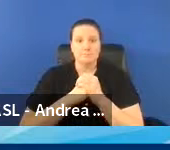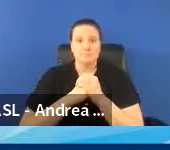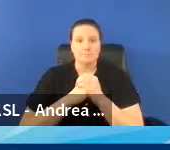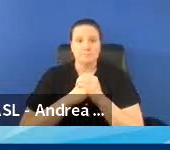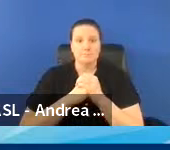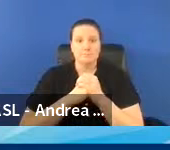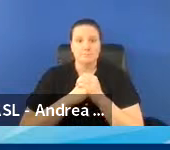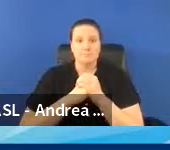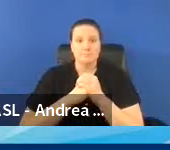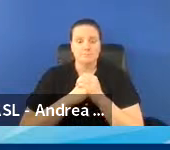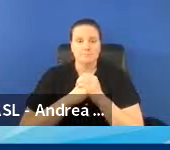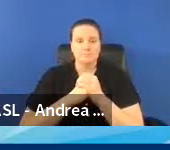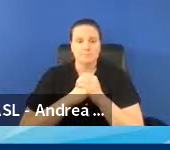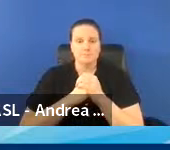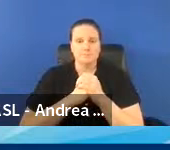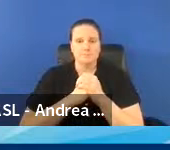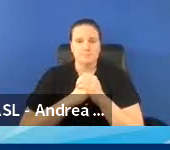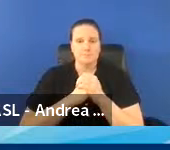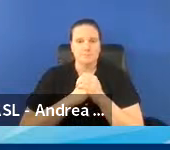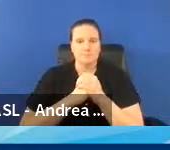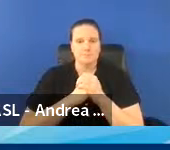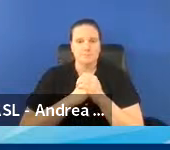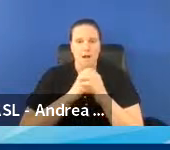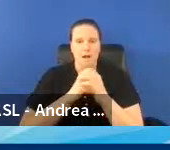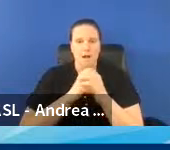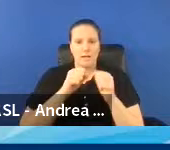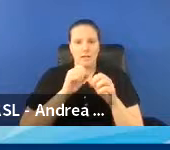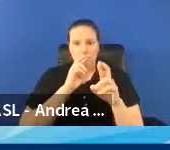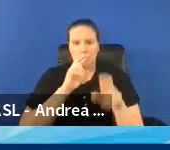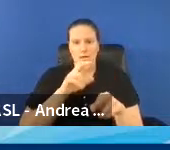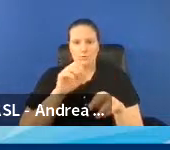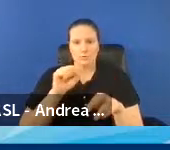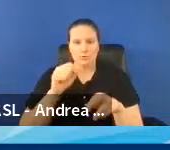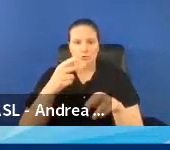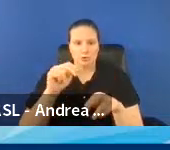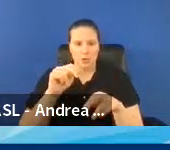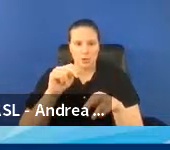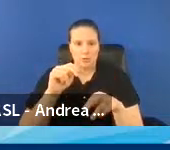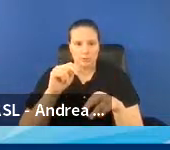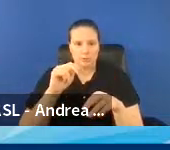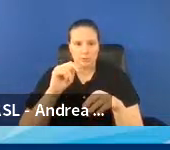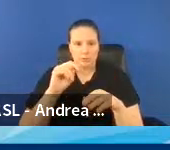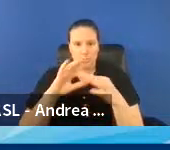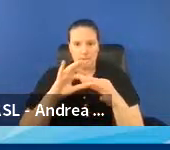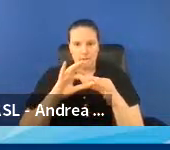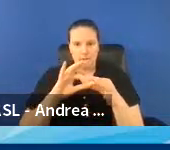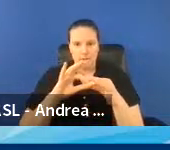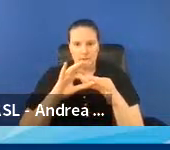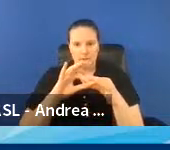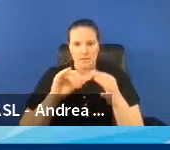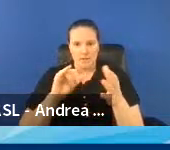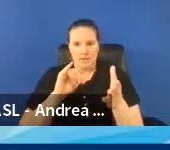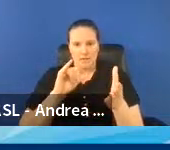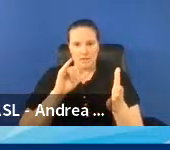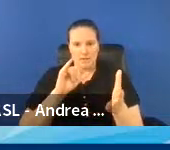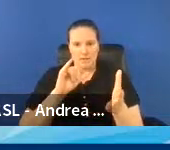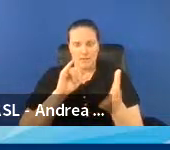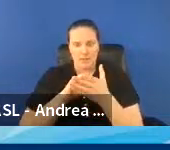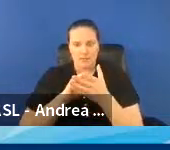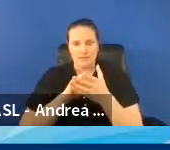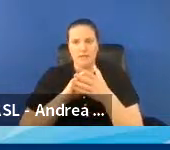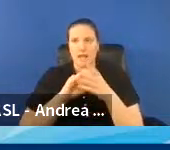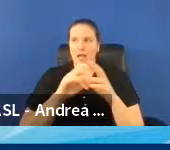I can actually respond to Sean's comment. It's a combination of analyzing qualitative